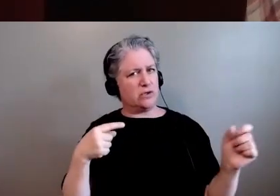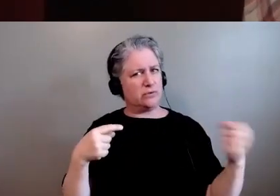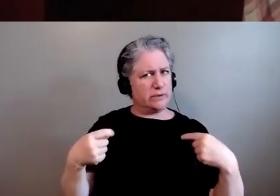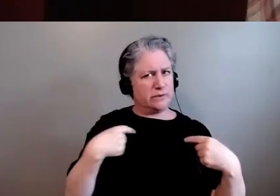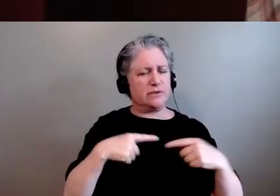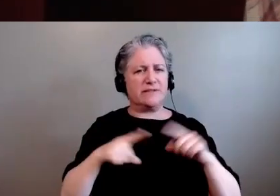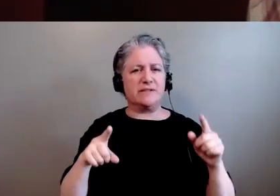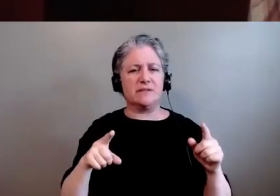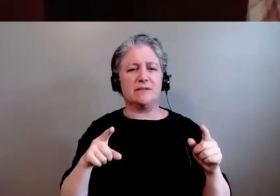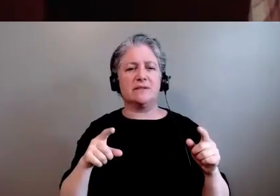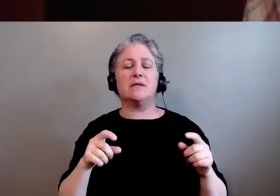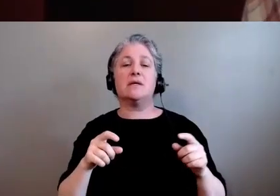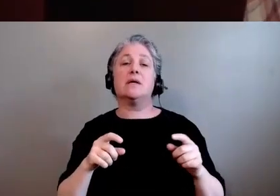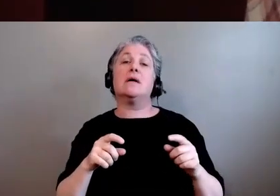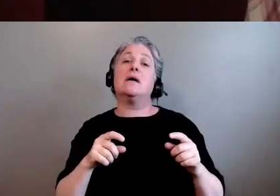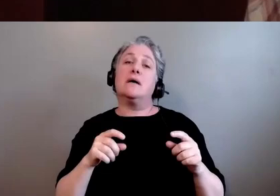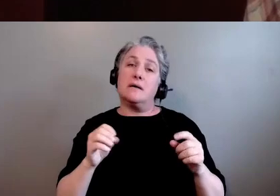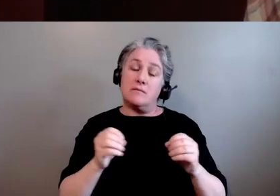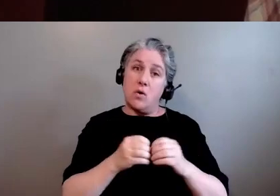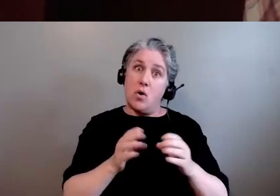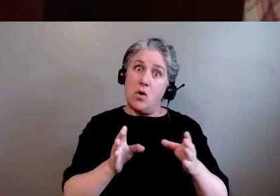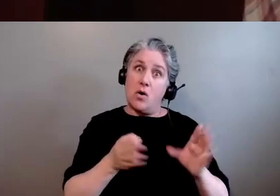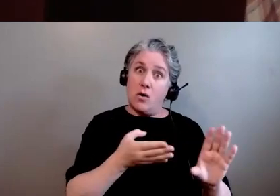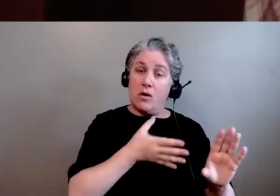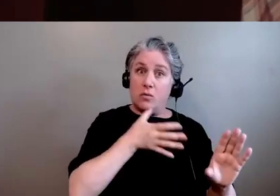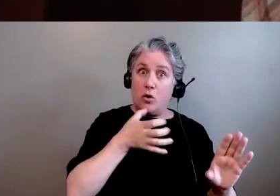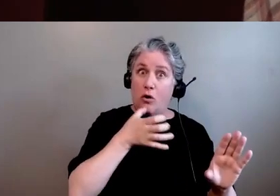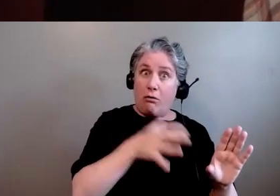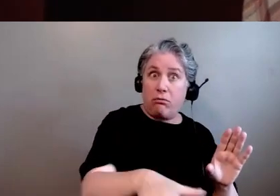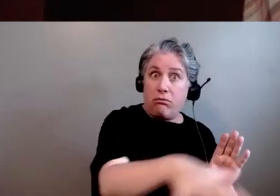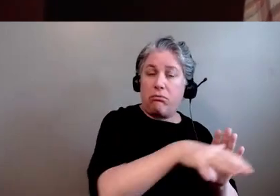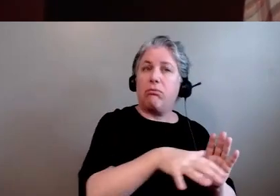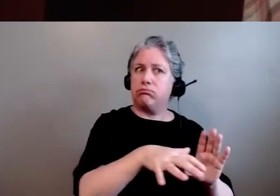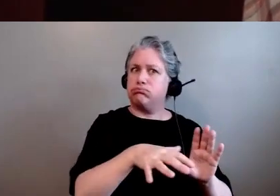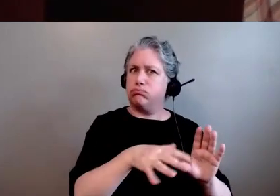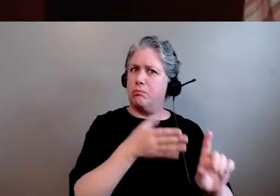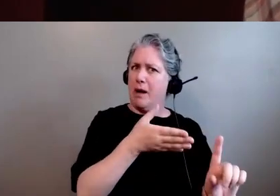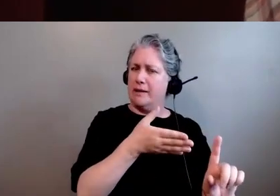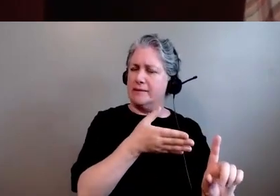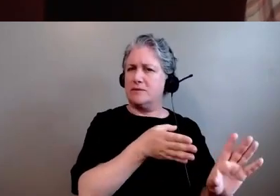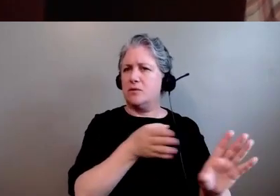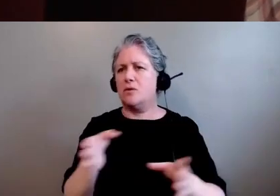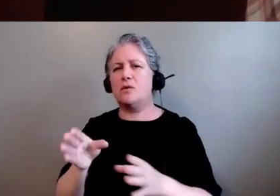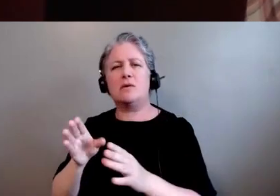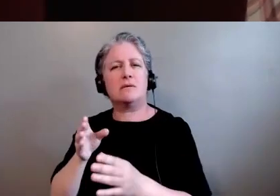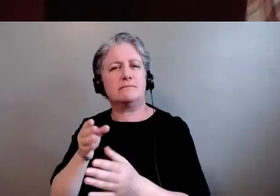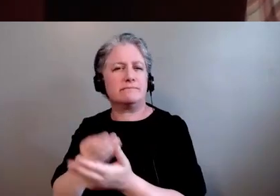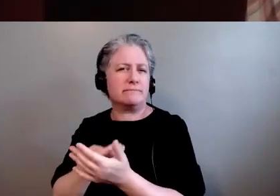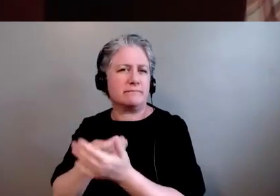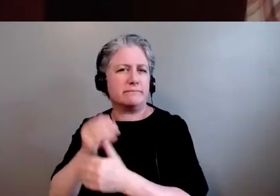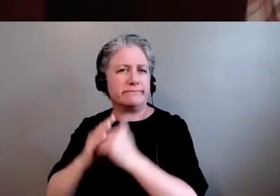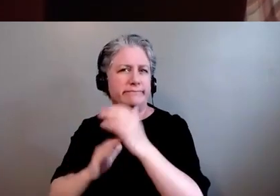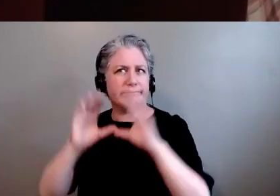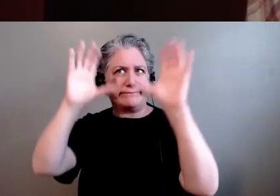bit of a bias to being more rural. Okay, or, there's a bit of a bias to socioeconomics. And by socioeconomics, what I mean